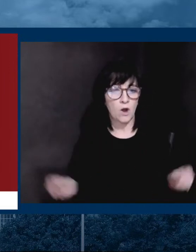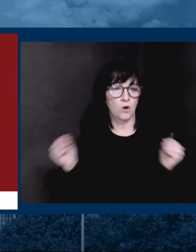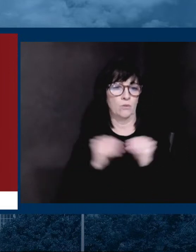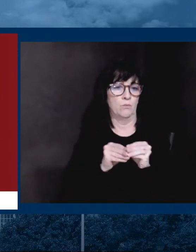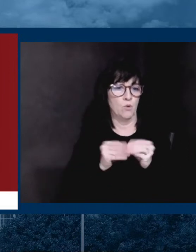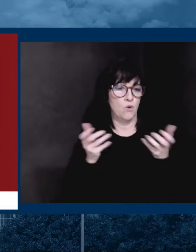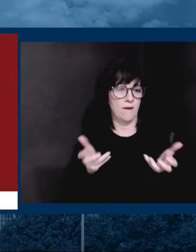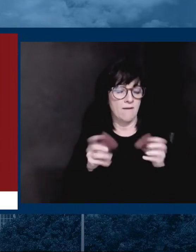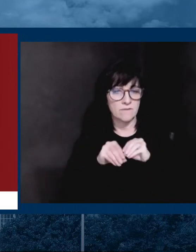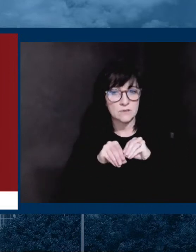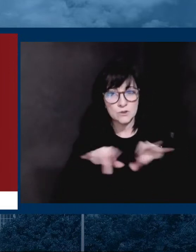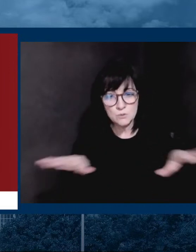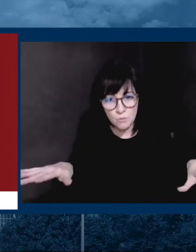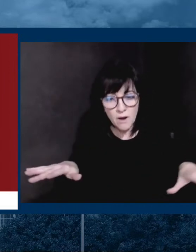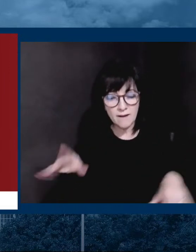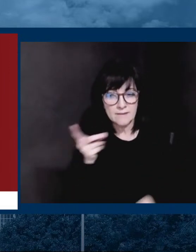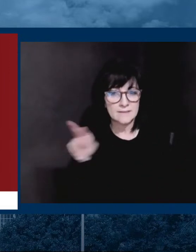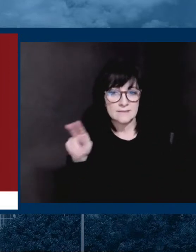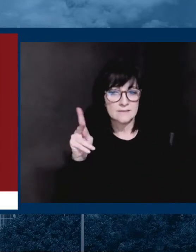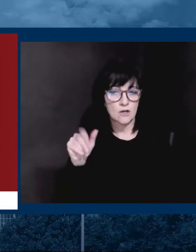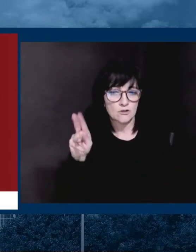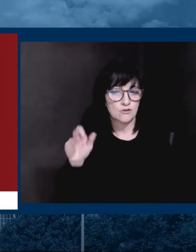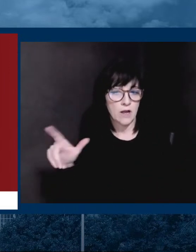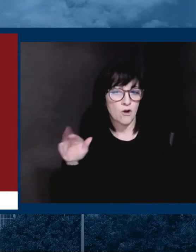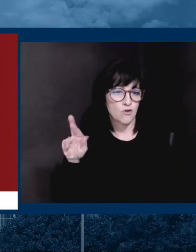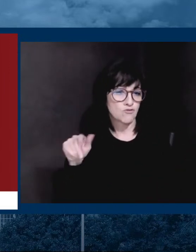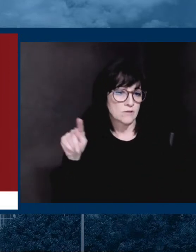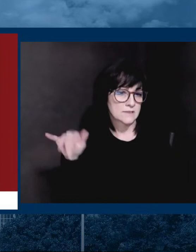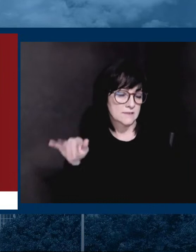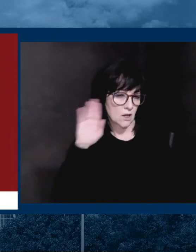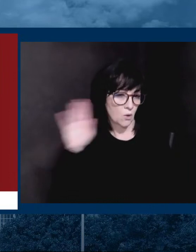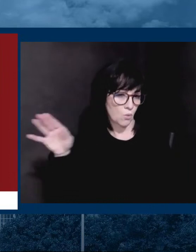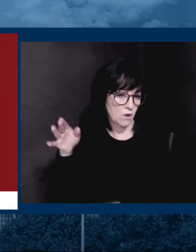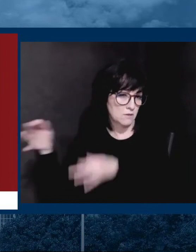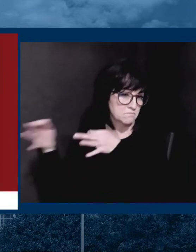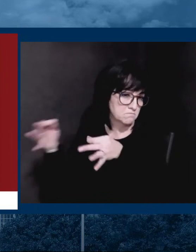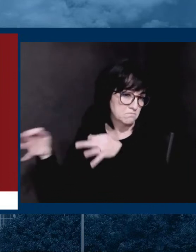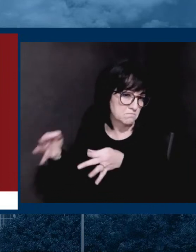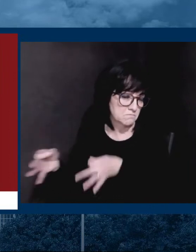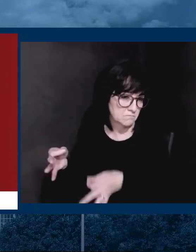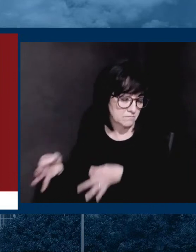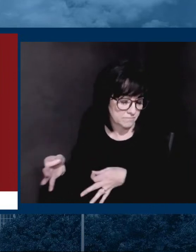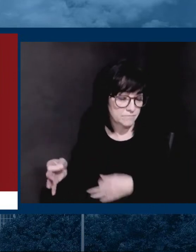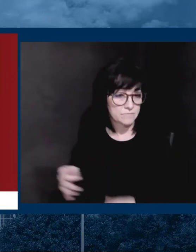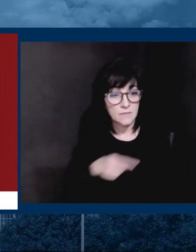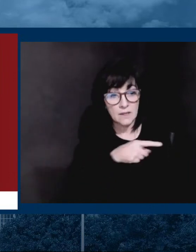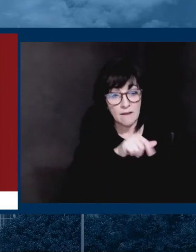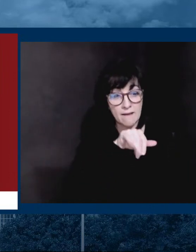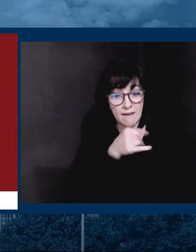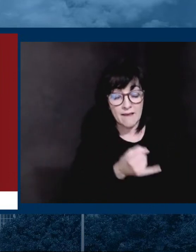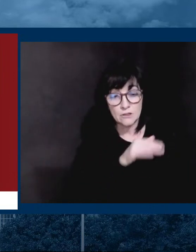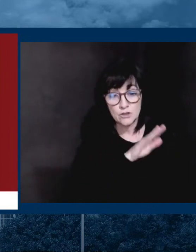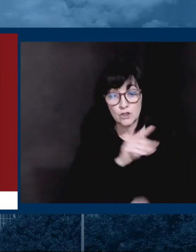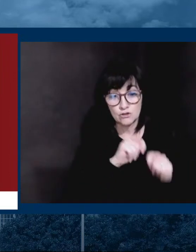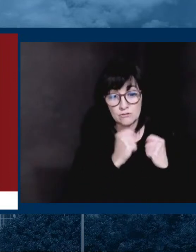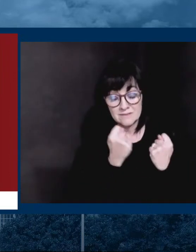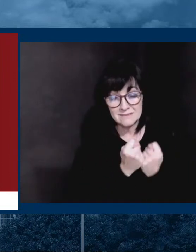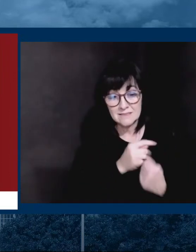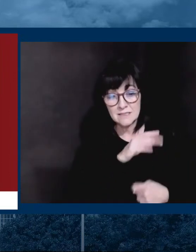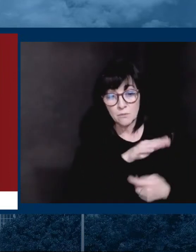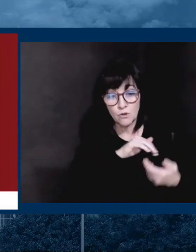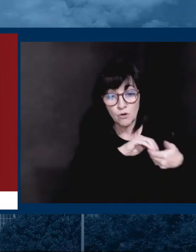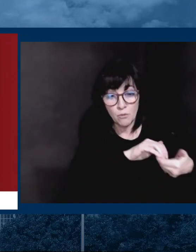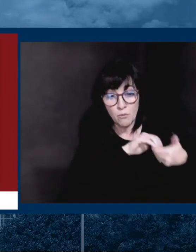that, as she always does. And so AJ's team, and particularly their partnership with Curative, which is